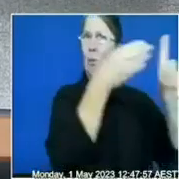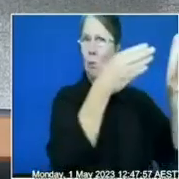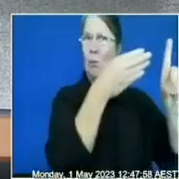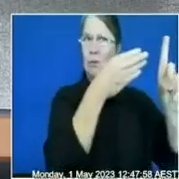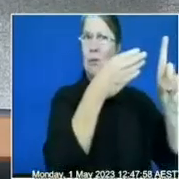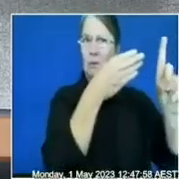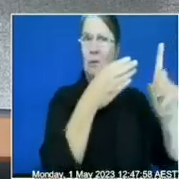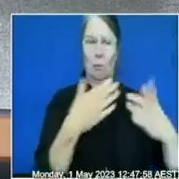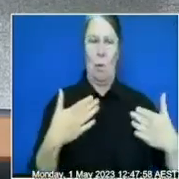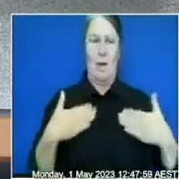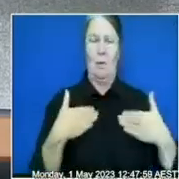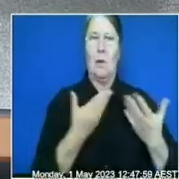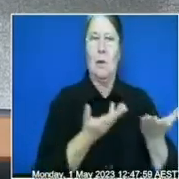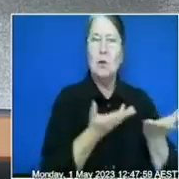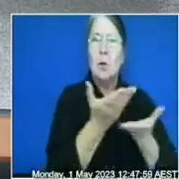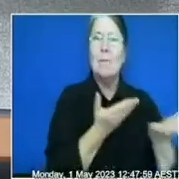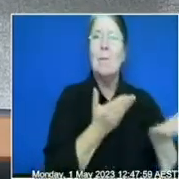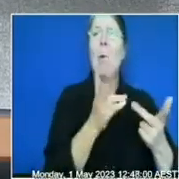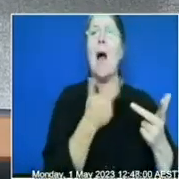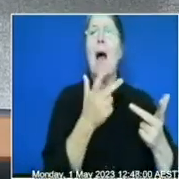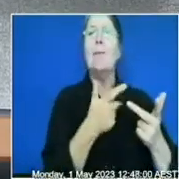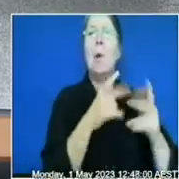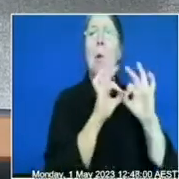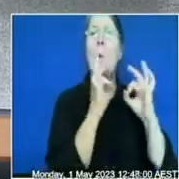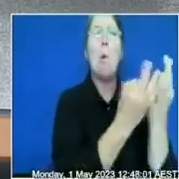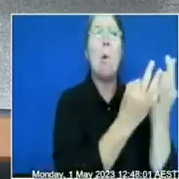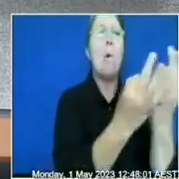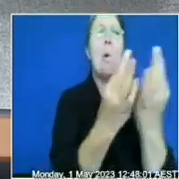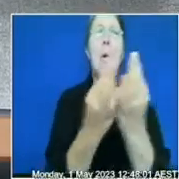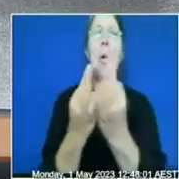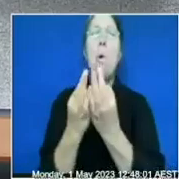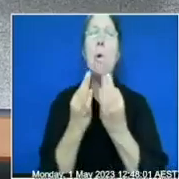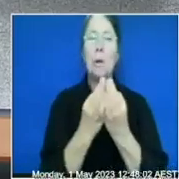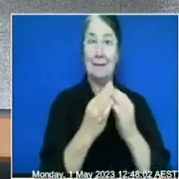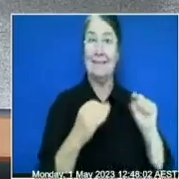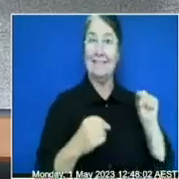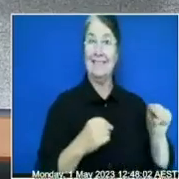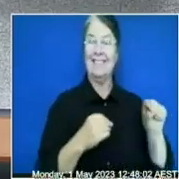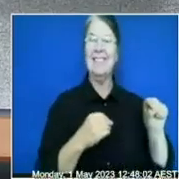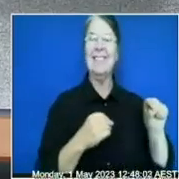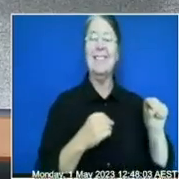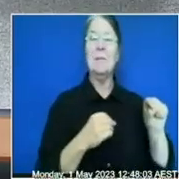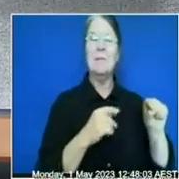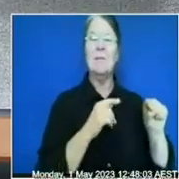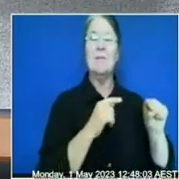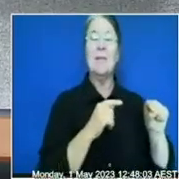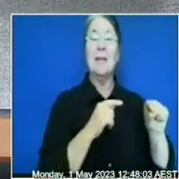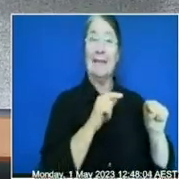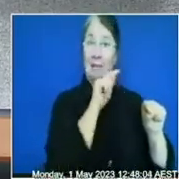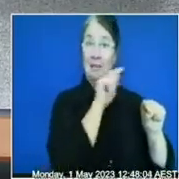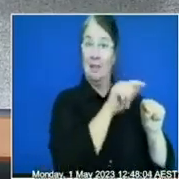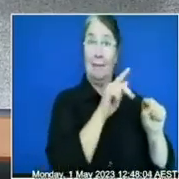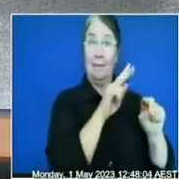that we use in the Department of Health. And at the moment, there are cultural safety